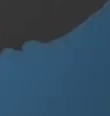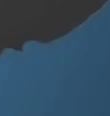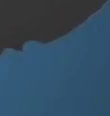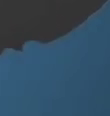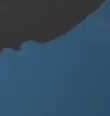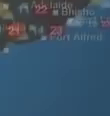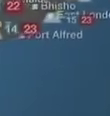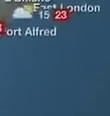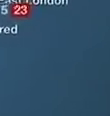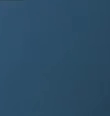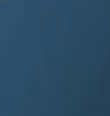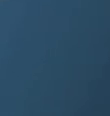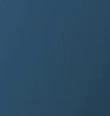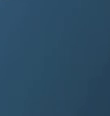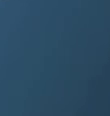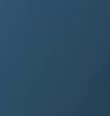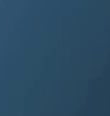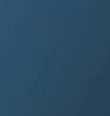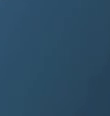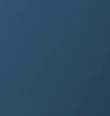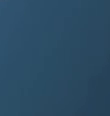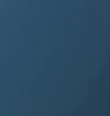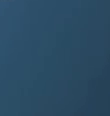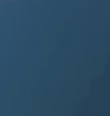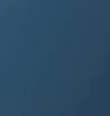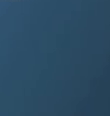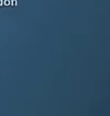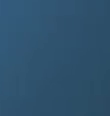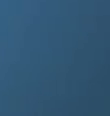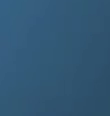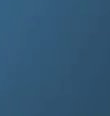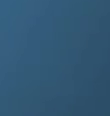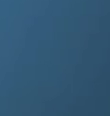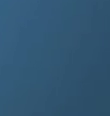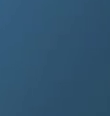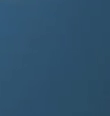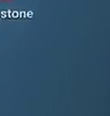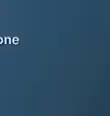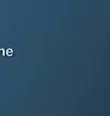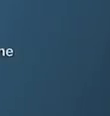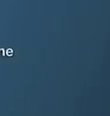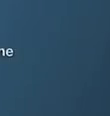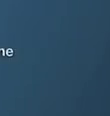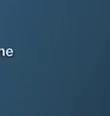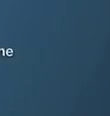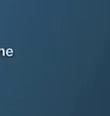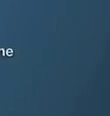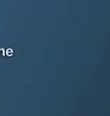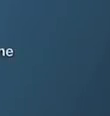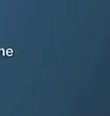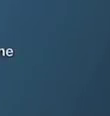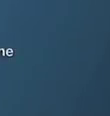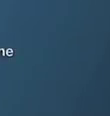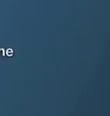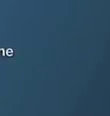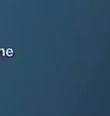interior as well as into George at 28 degrees. Dry throughout the Eastern Cape, cloud main along the coast with highs in the low and middle 20s. And